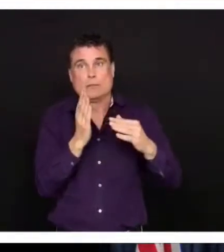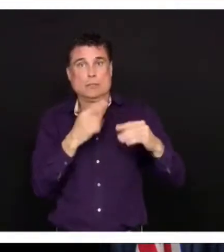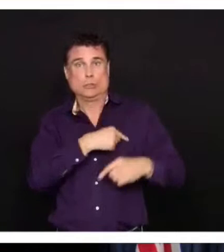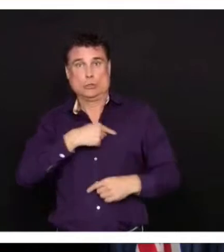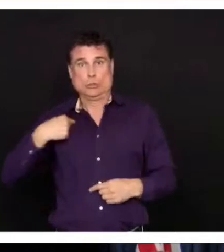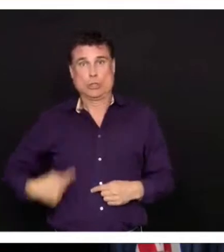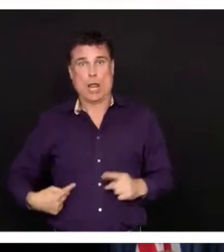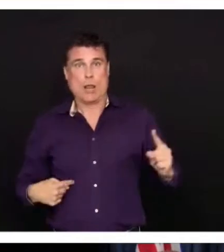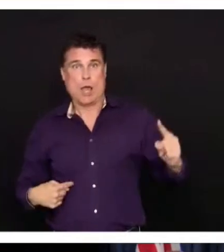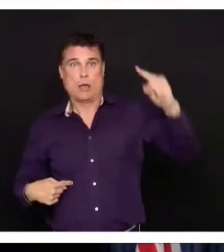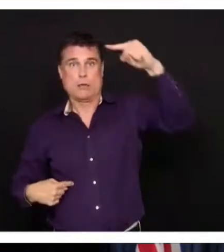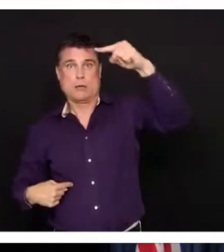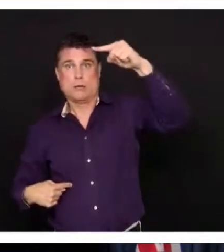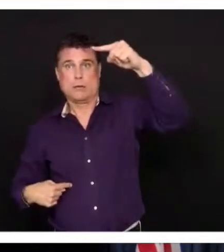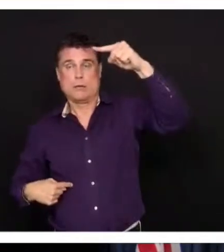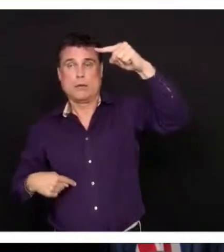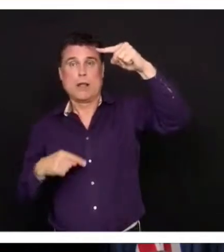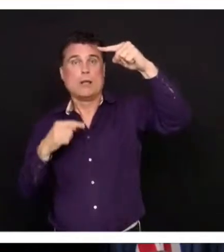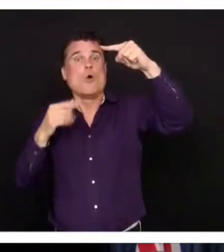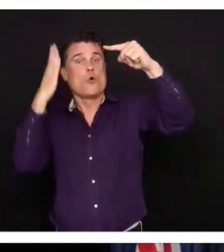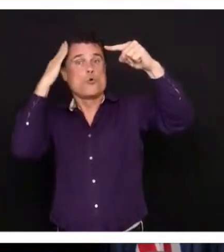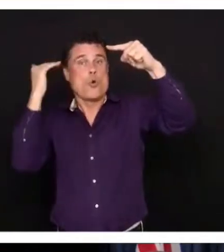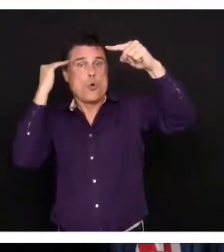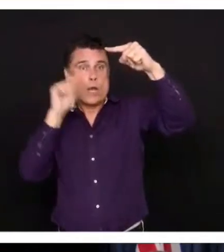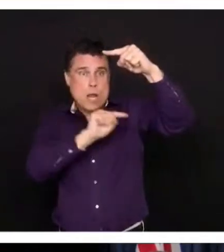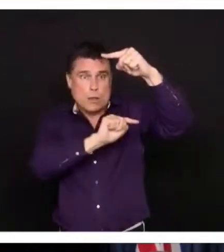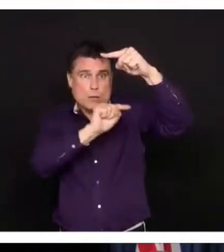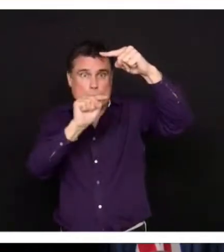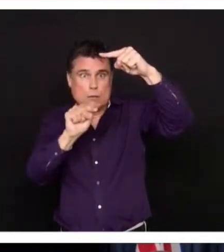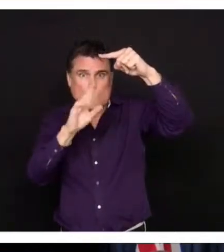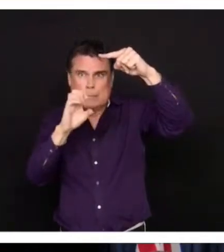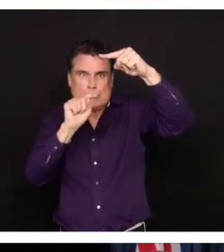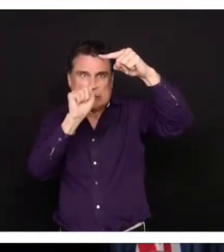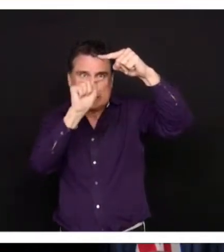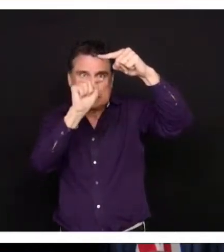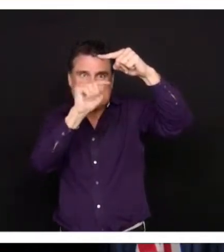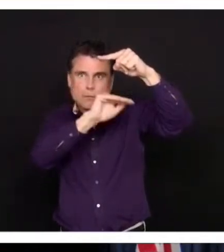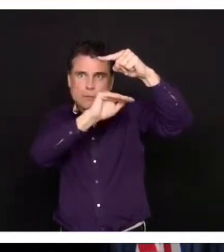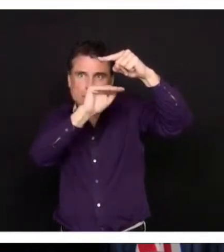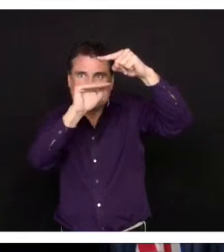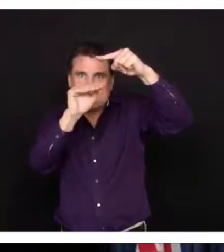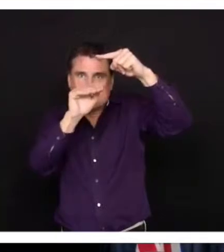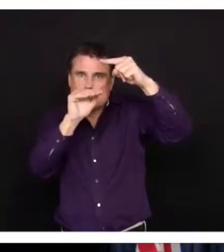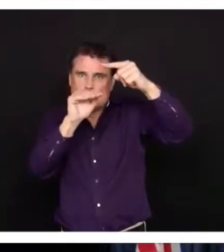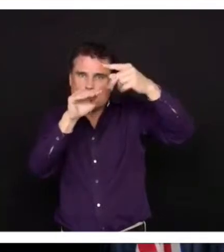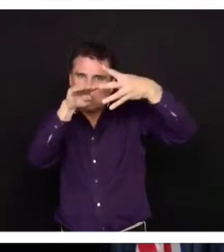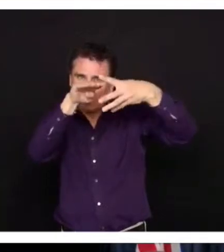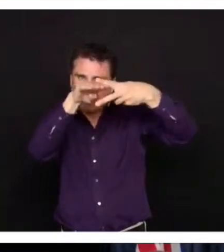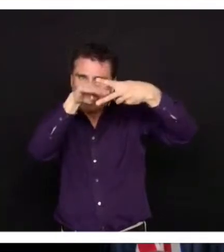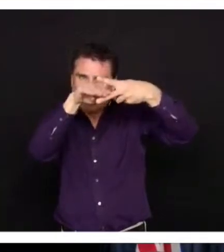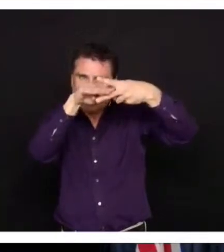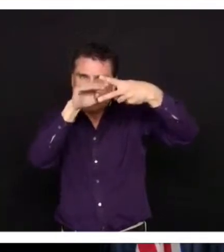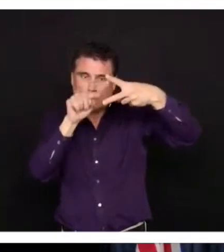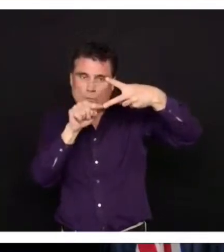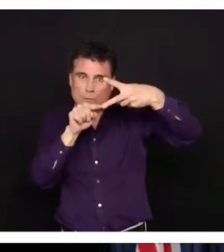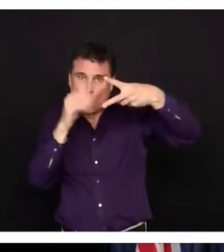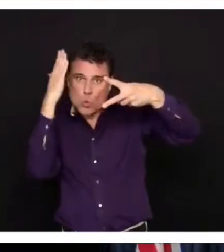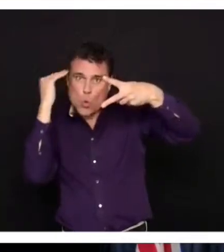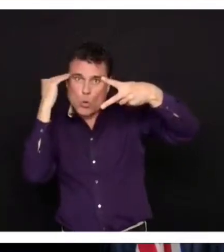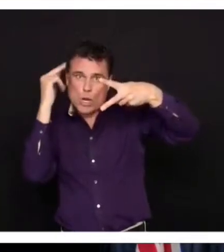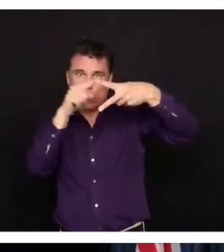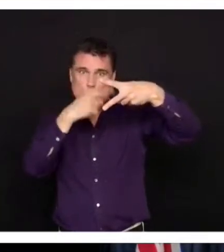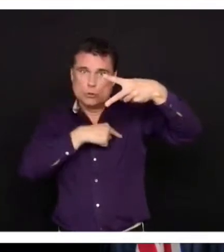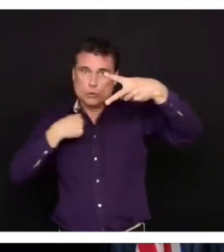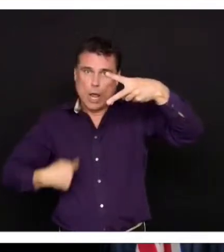of critical cases in British Columbia. You'll know a little over a week ago that peaked at about 72 cases. It's now at around